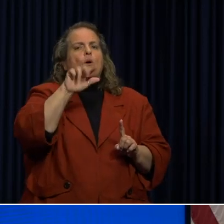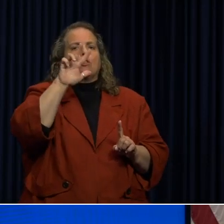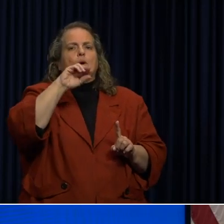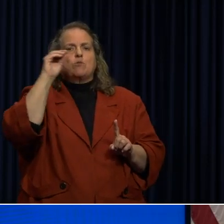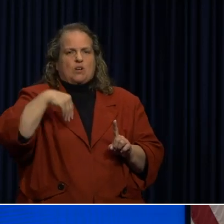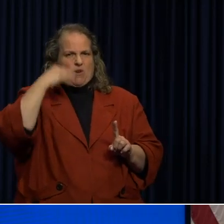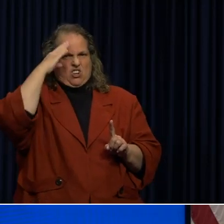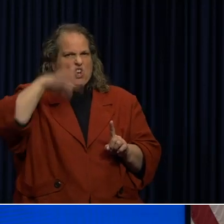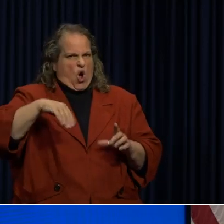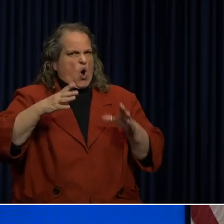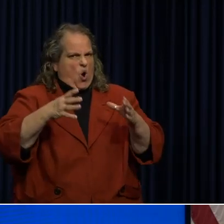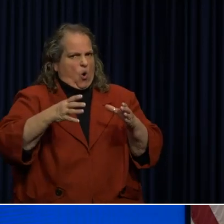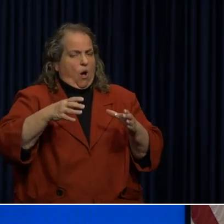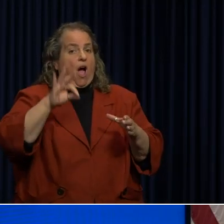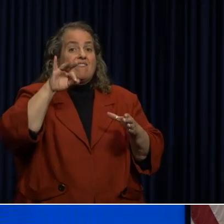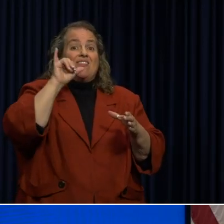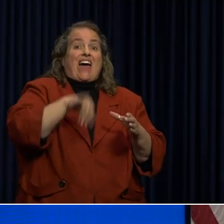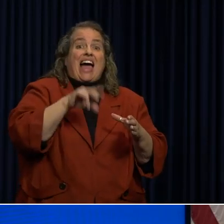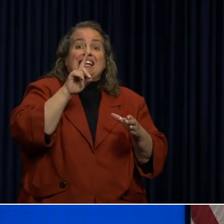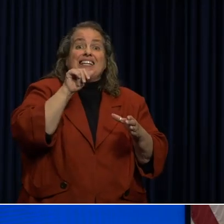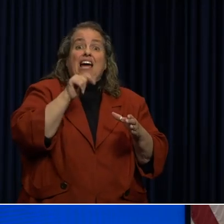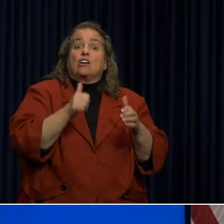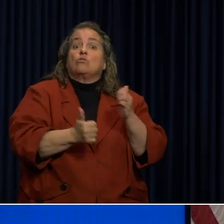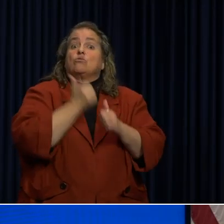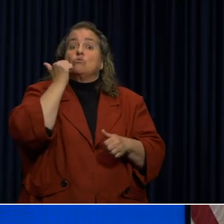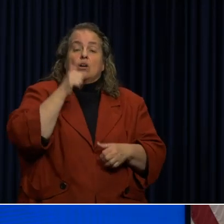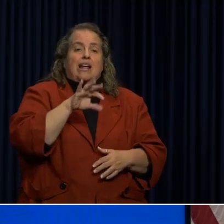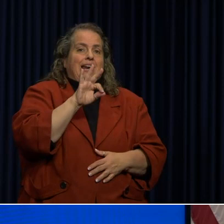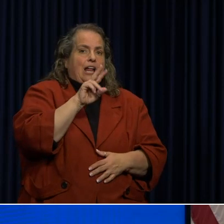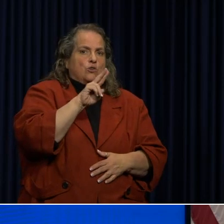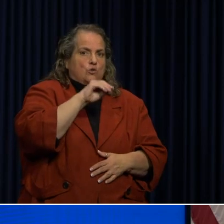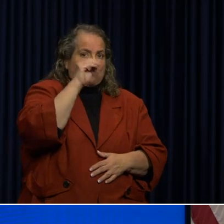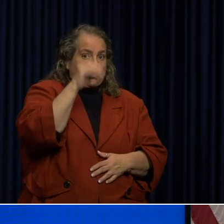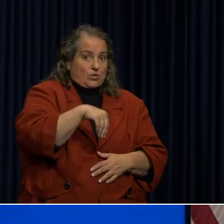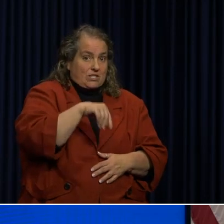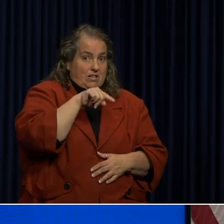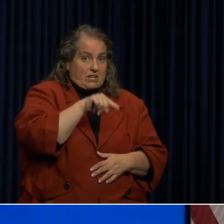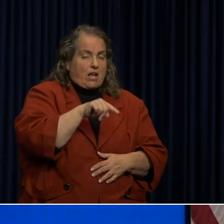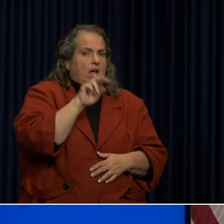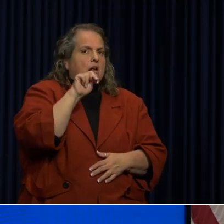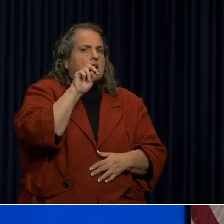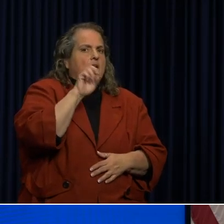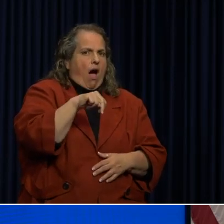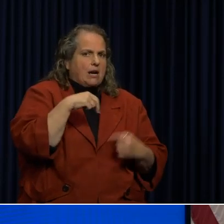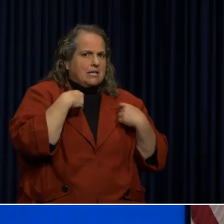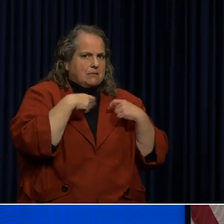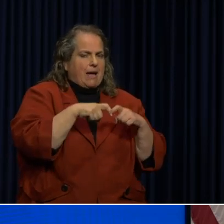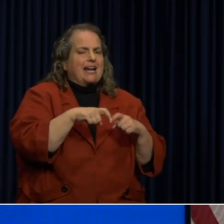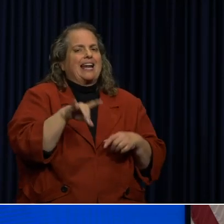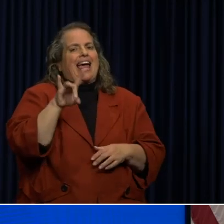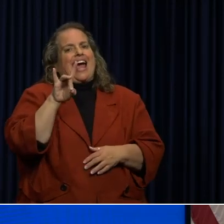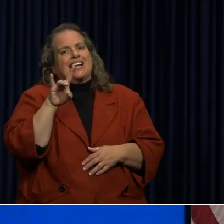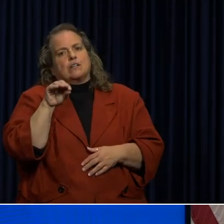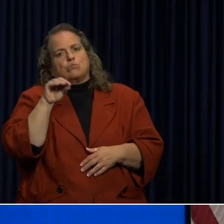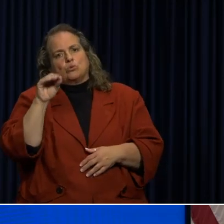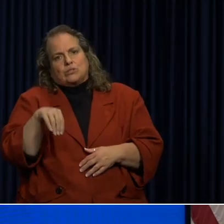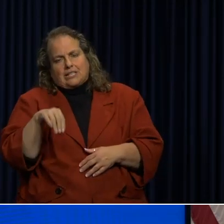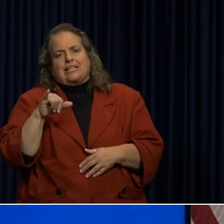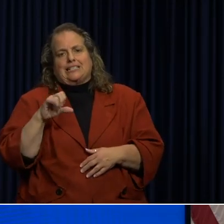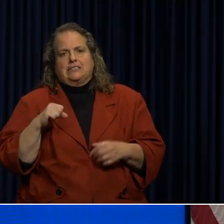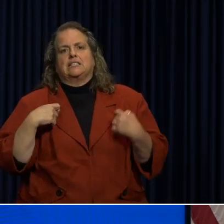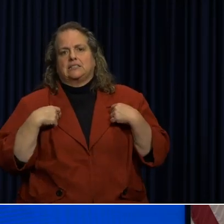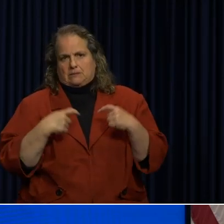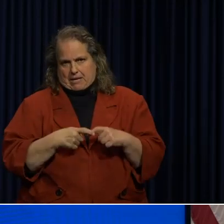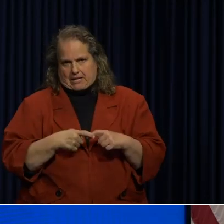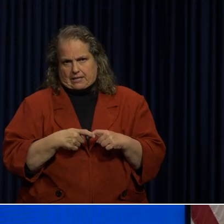73.36% of that data for the total cases, 92% non-Hispanic, about 8%